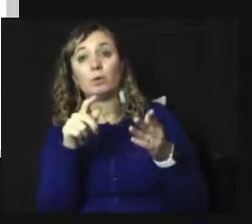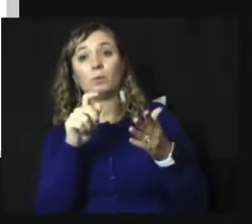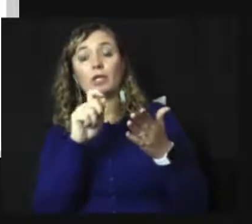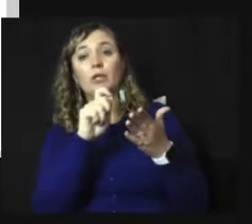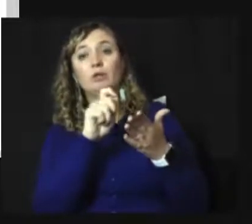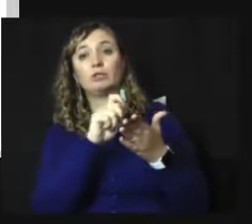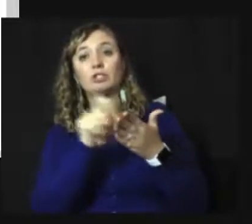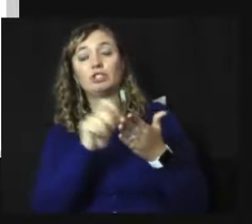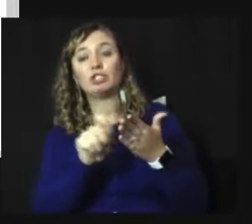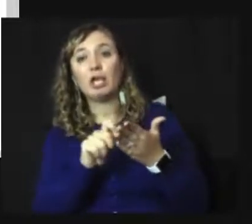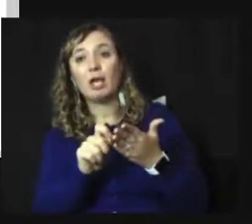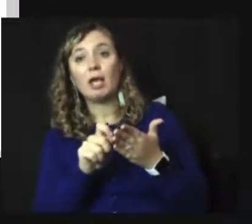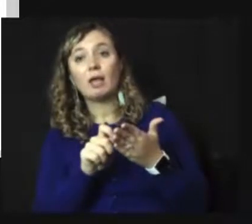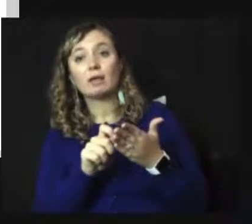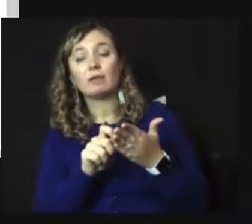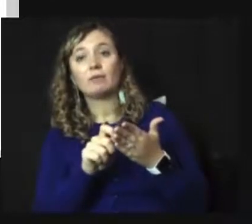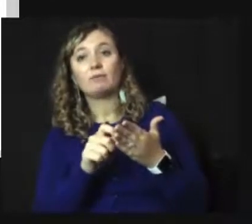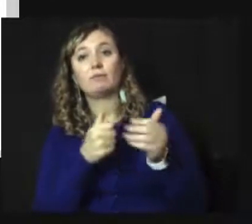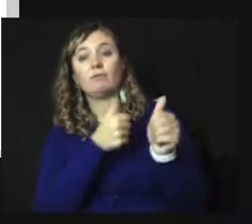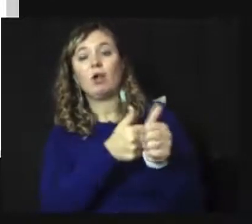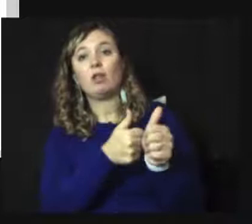And that is a good point. Thank you for that call out.